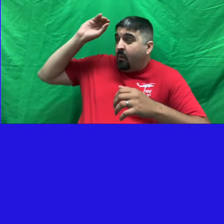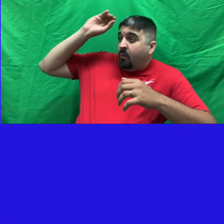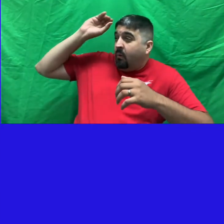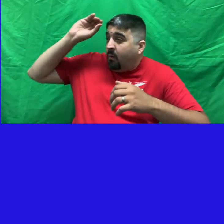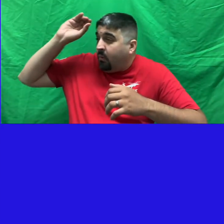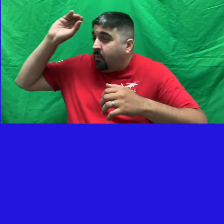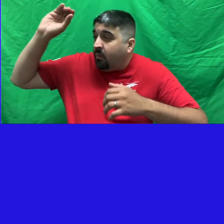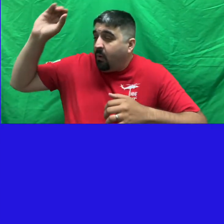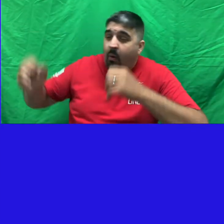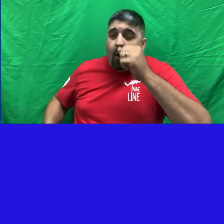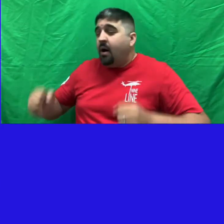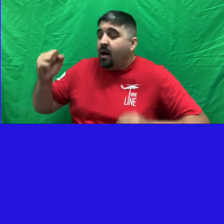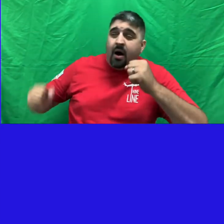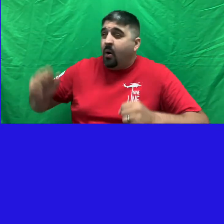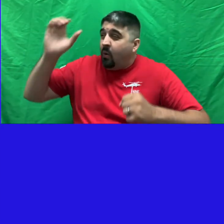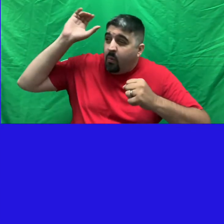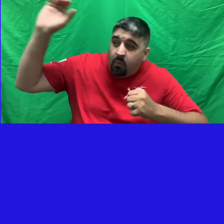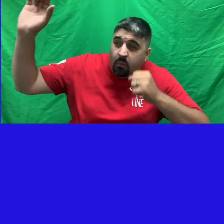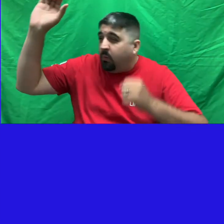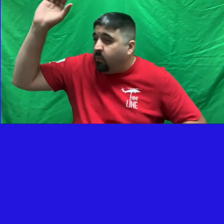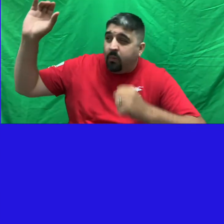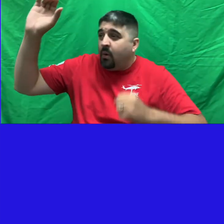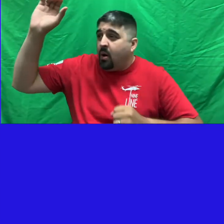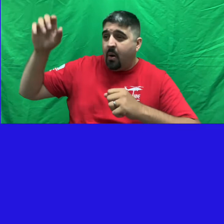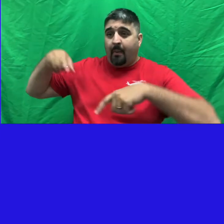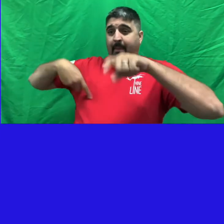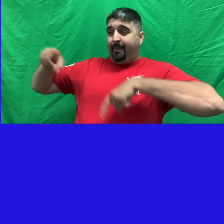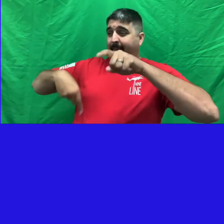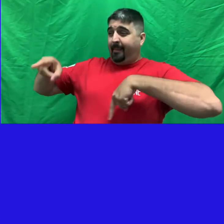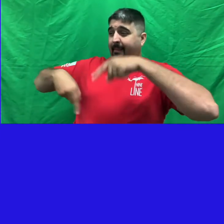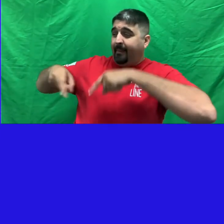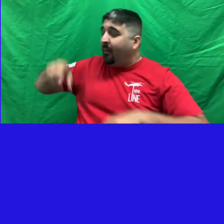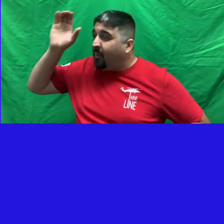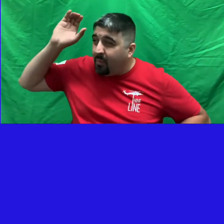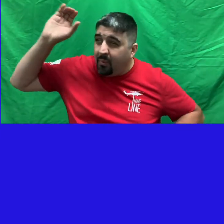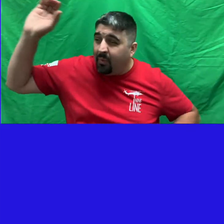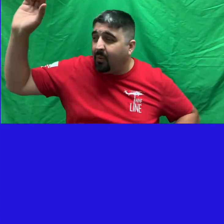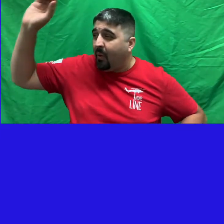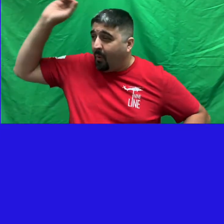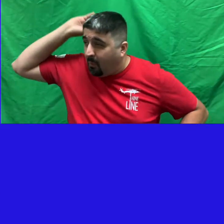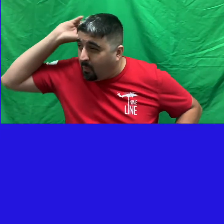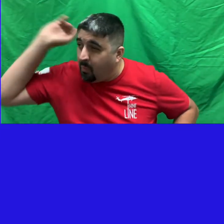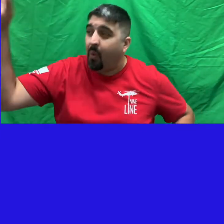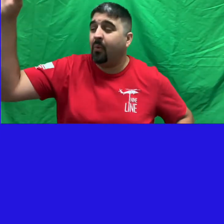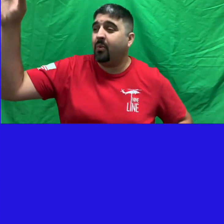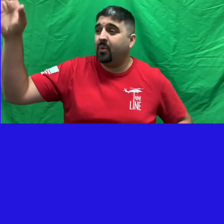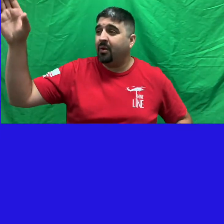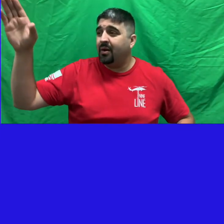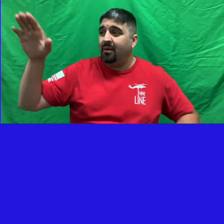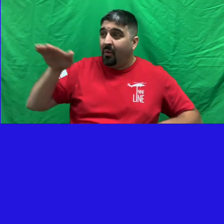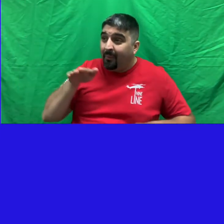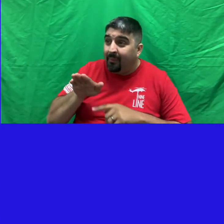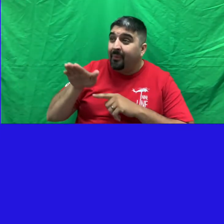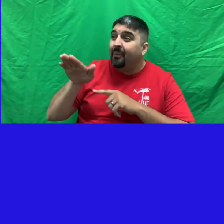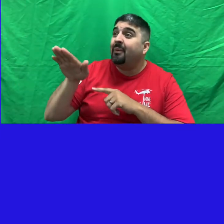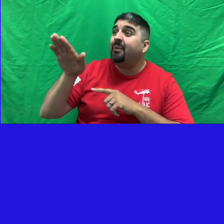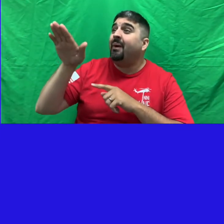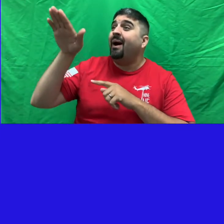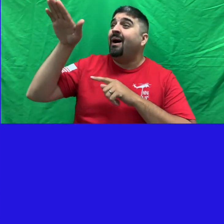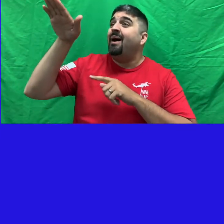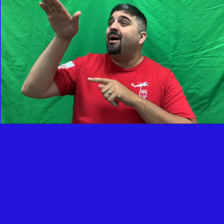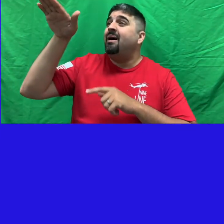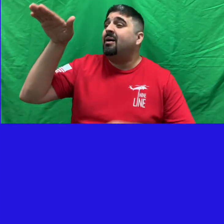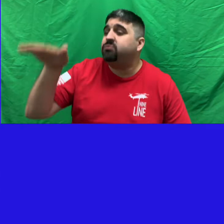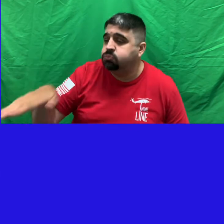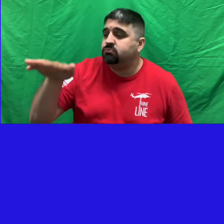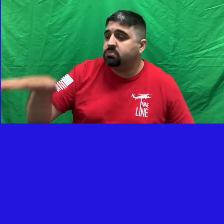Toad ran across the meadow. He ran as fast as his short legs could carry him. The kite went up